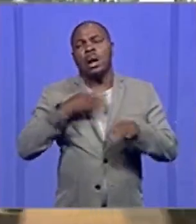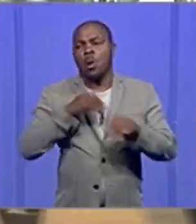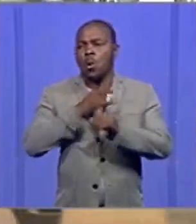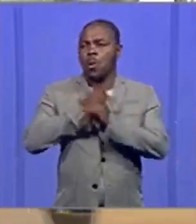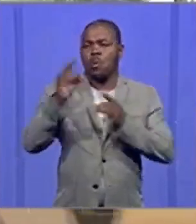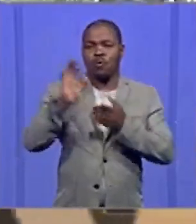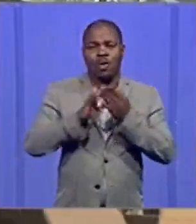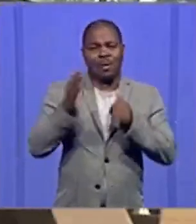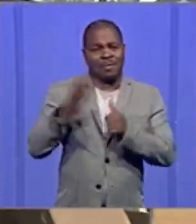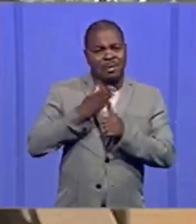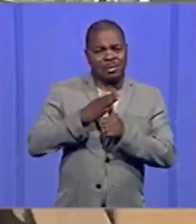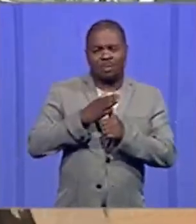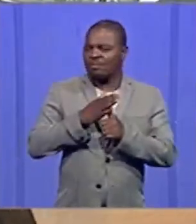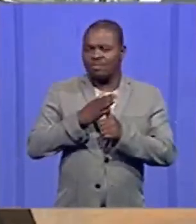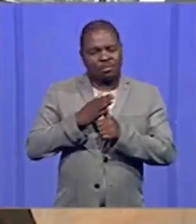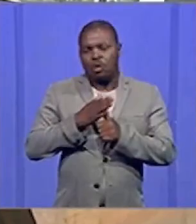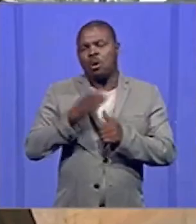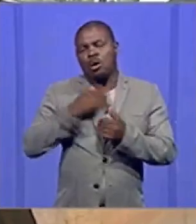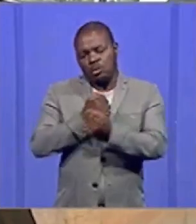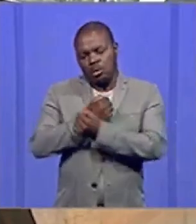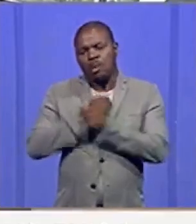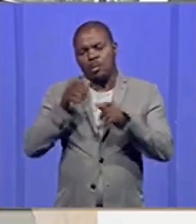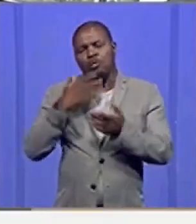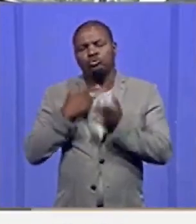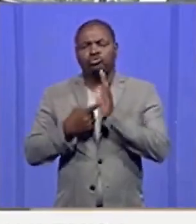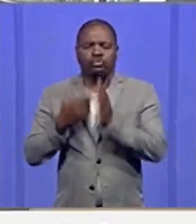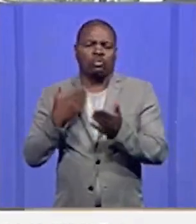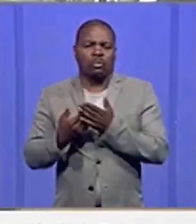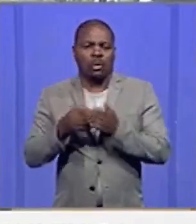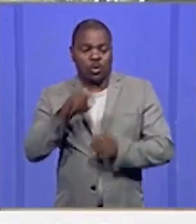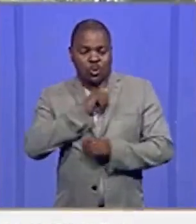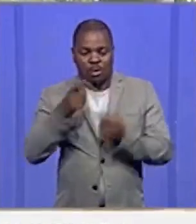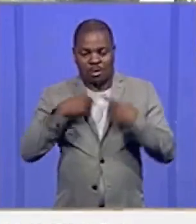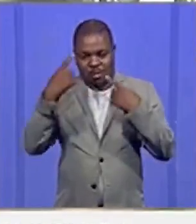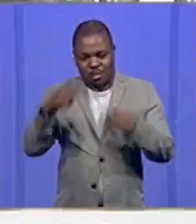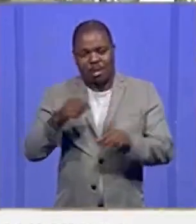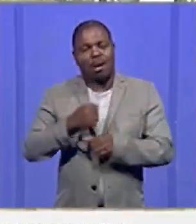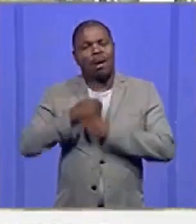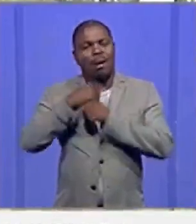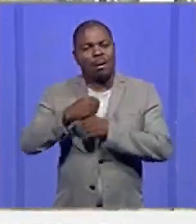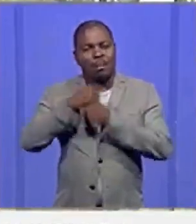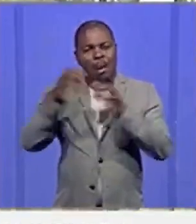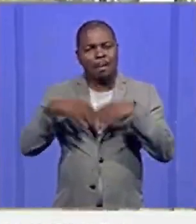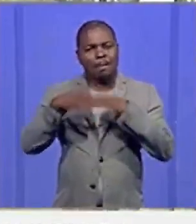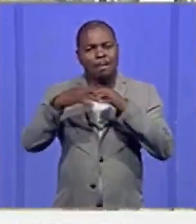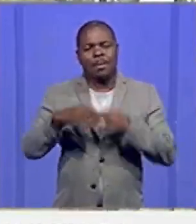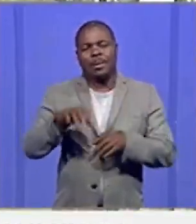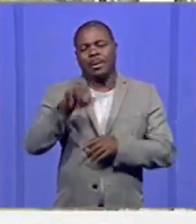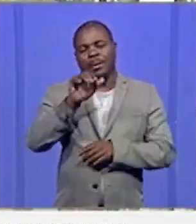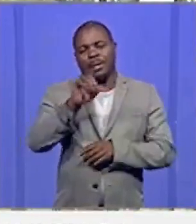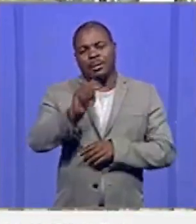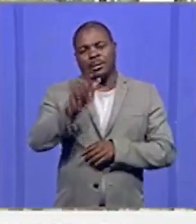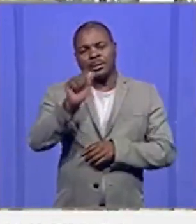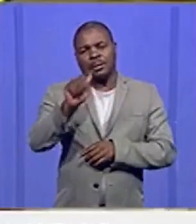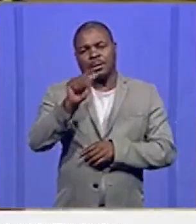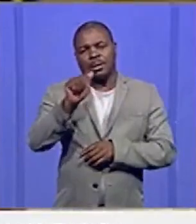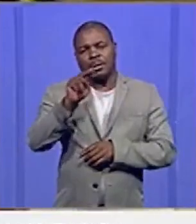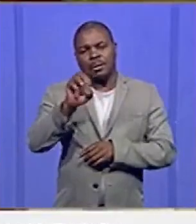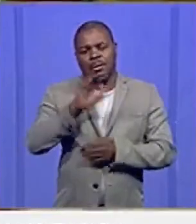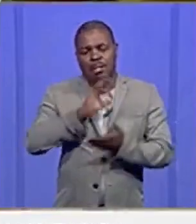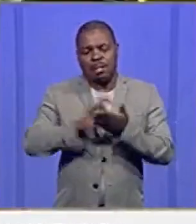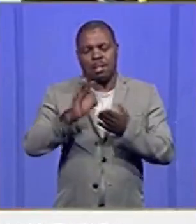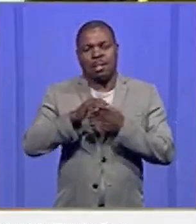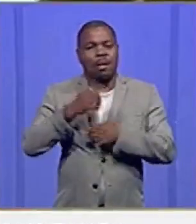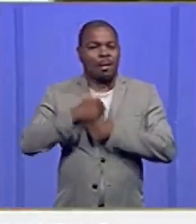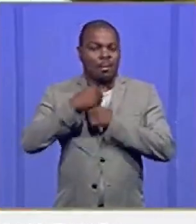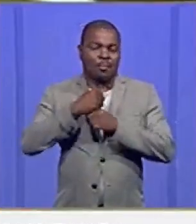in order to show love to our people. That's why we came with the campaign and restarted the cleaning up campaign. Malema